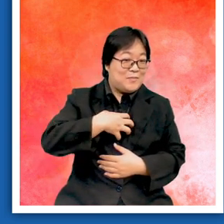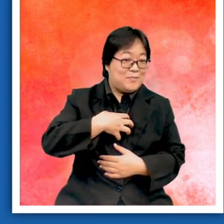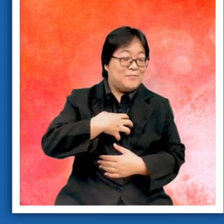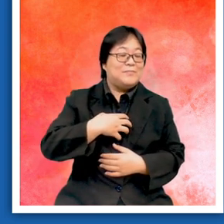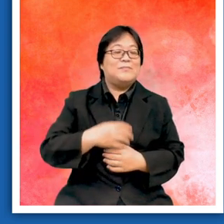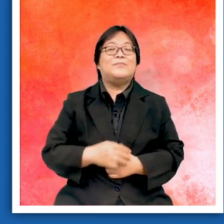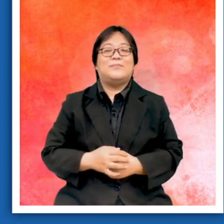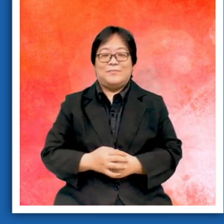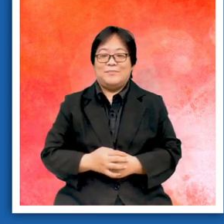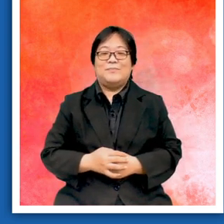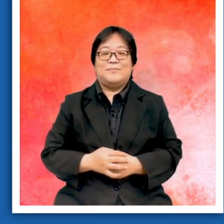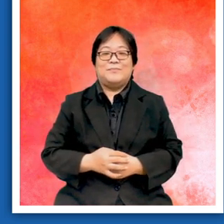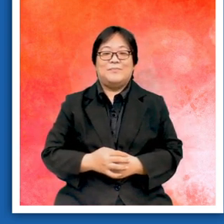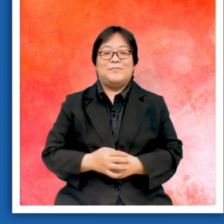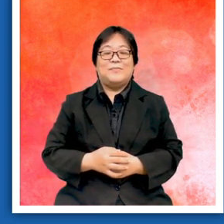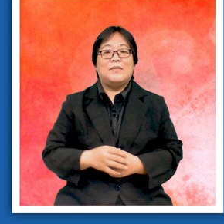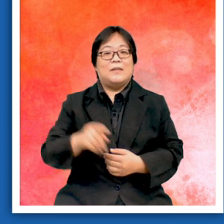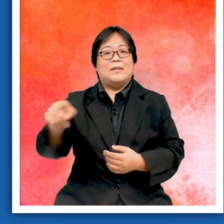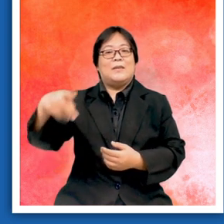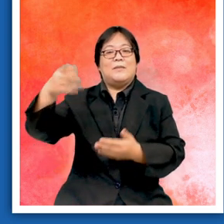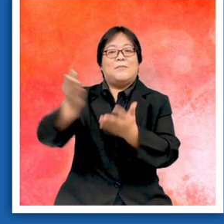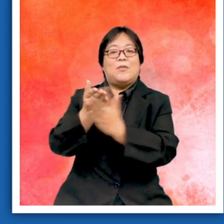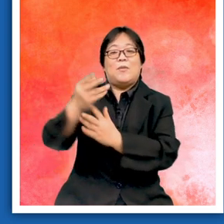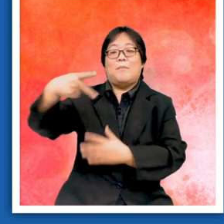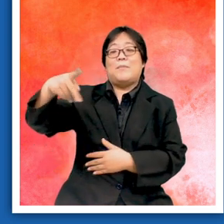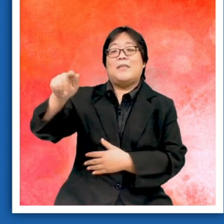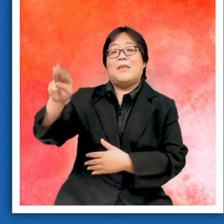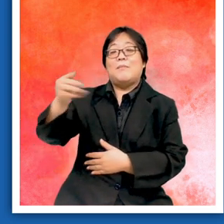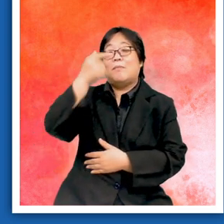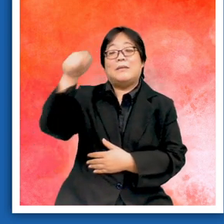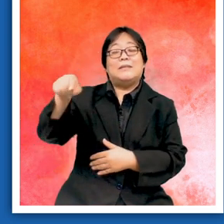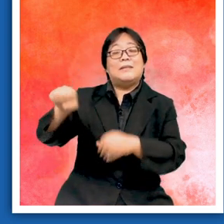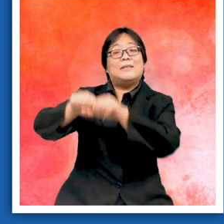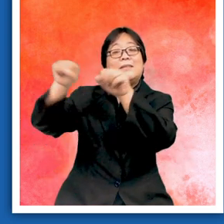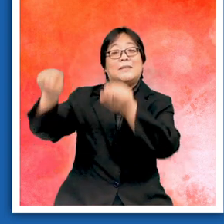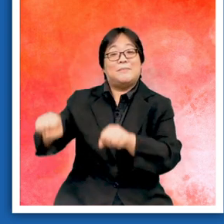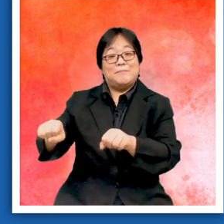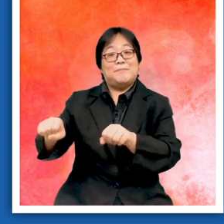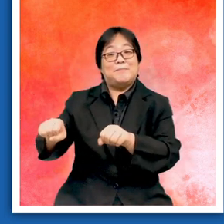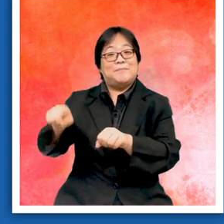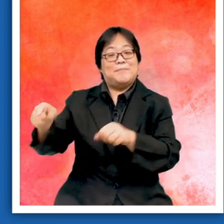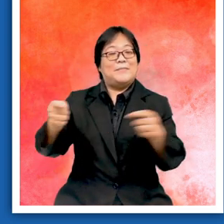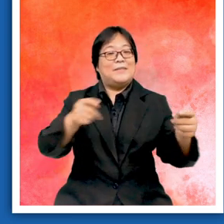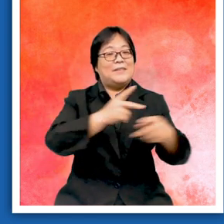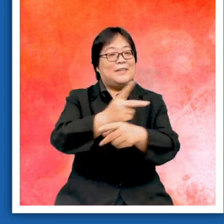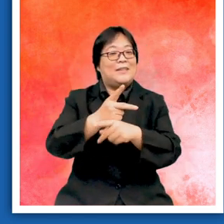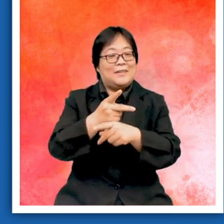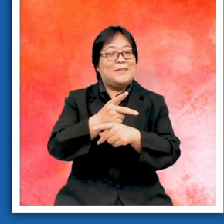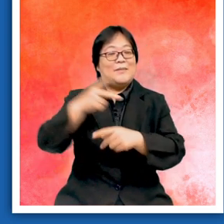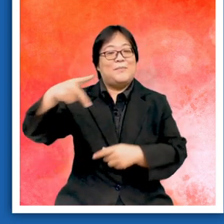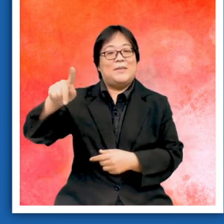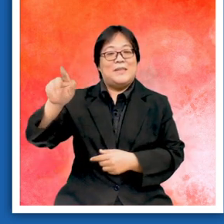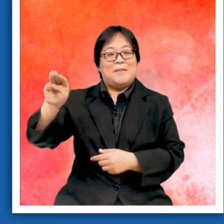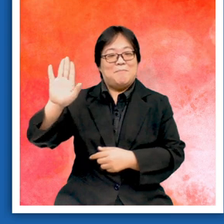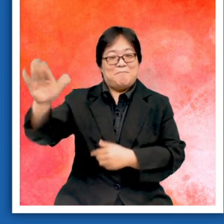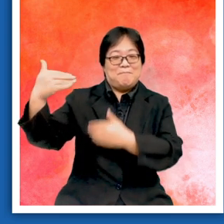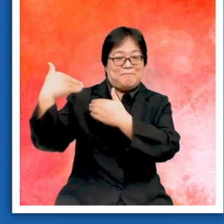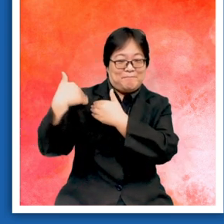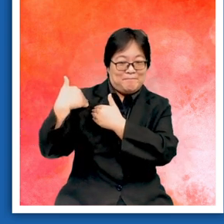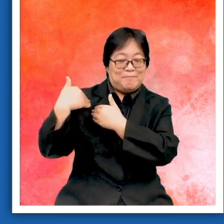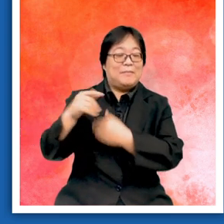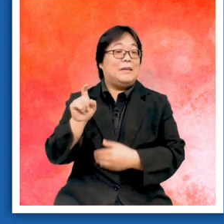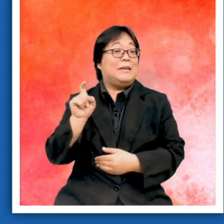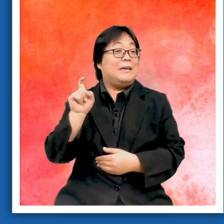lodge report, you need to choose Pusat Teknologi Maklumat, because the system is actually maintained by